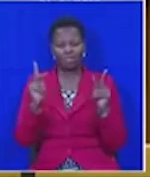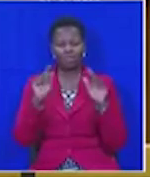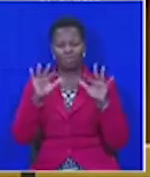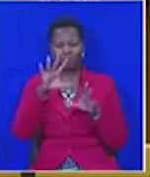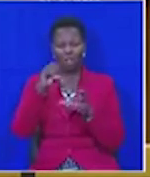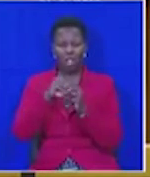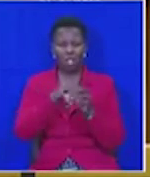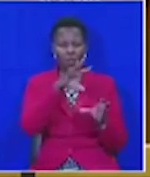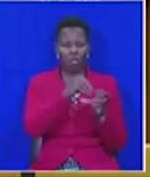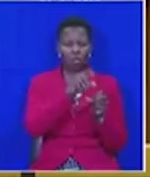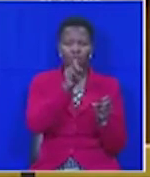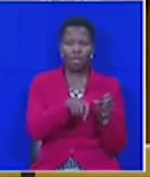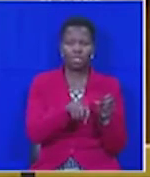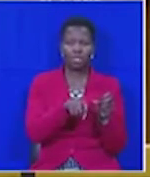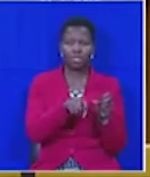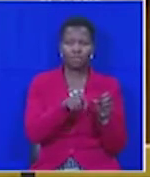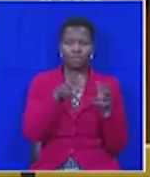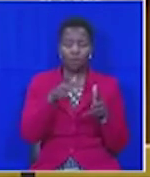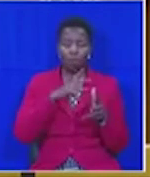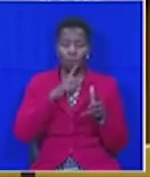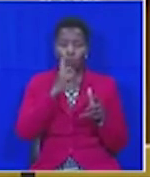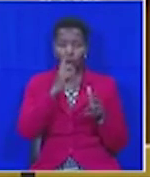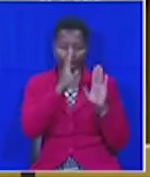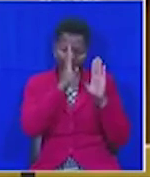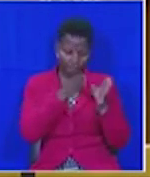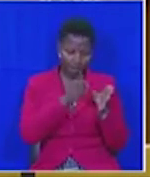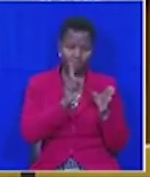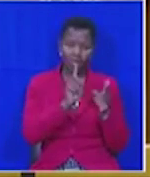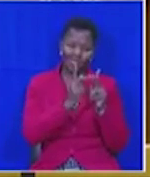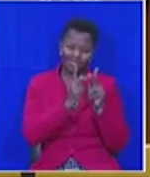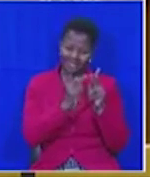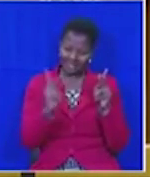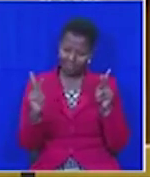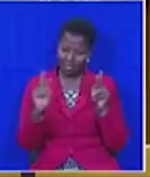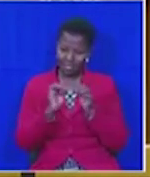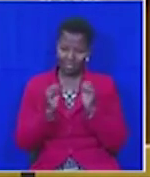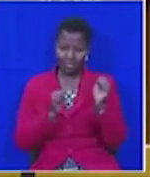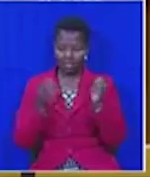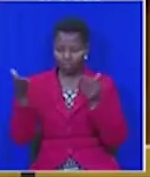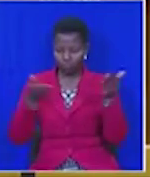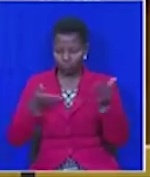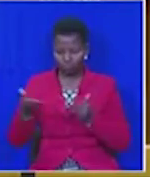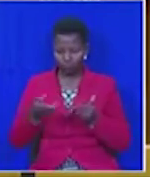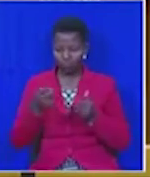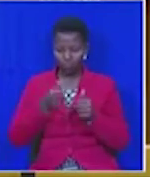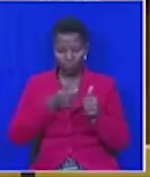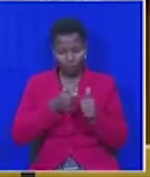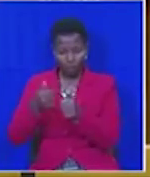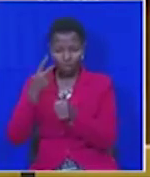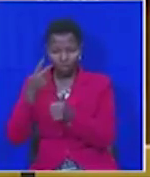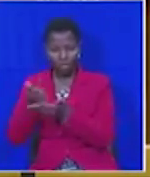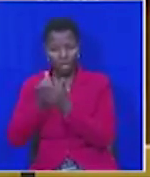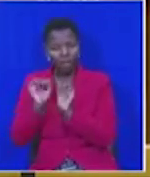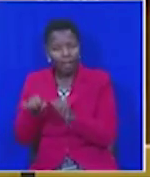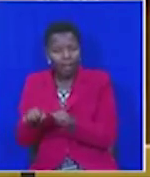to just look at one strategy and say, this is the one that we are going